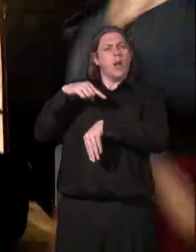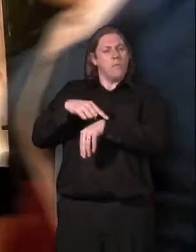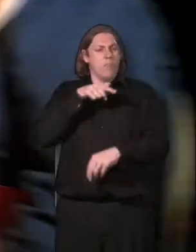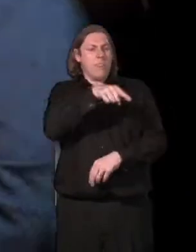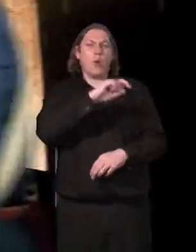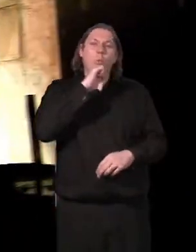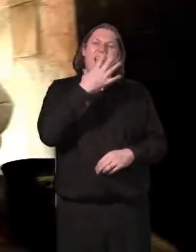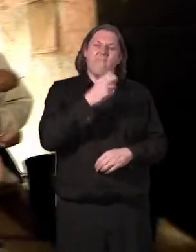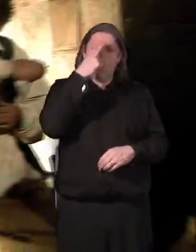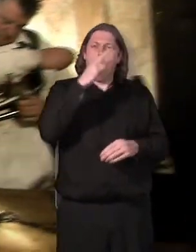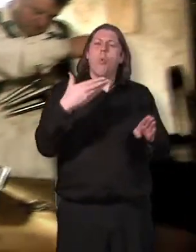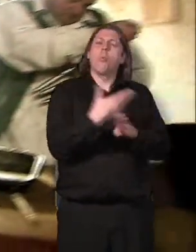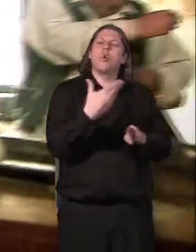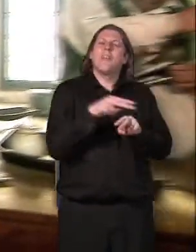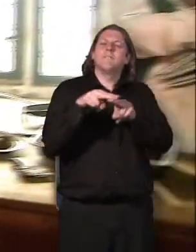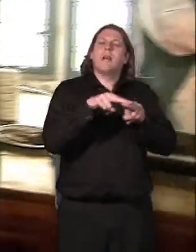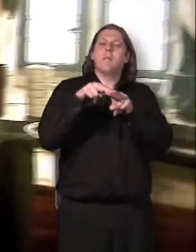been occupied by a working family.